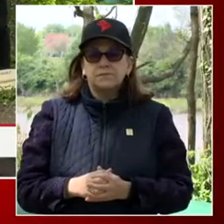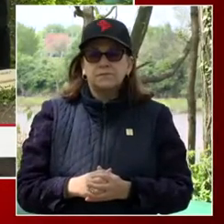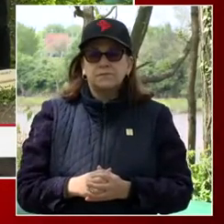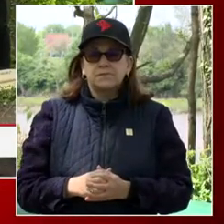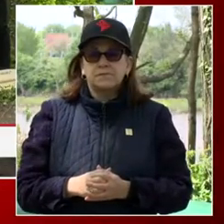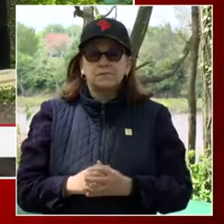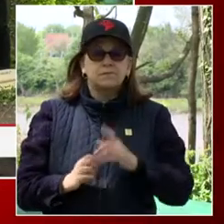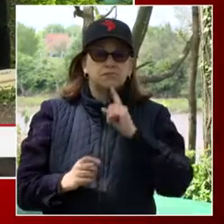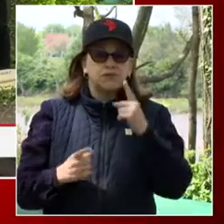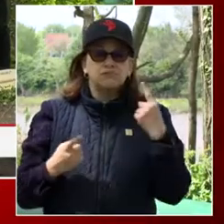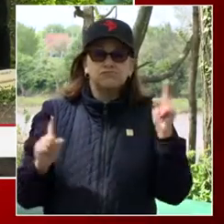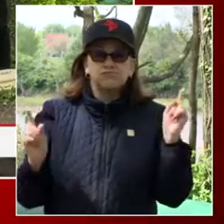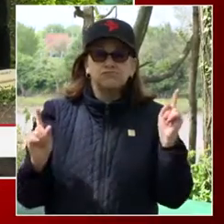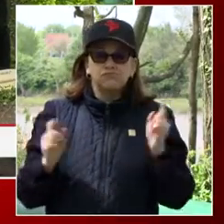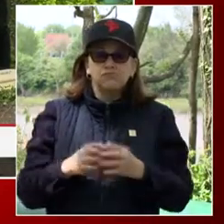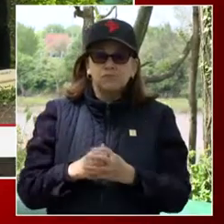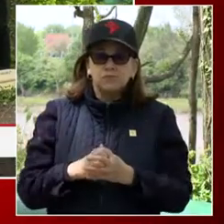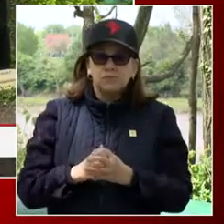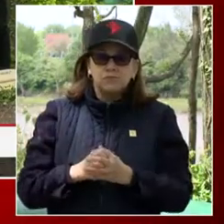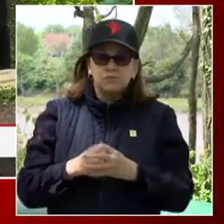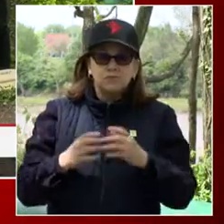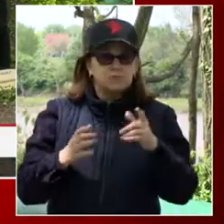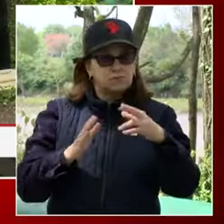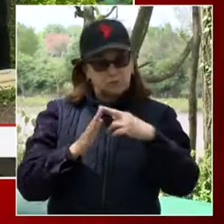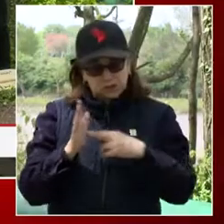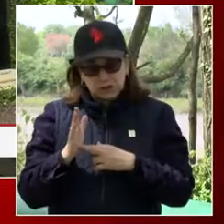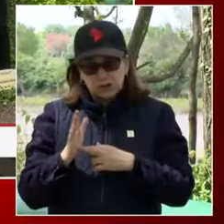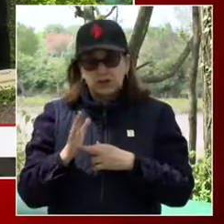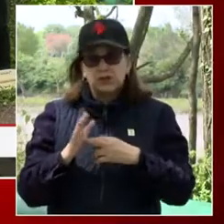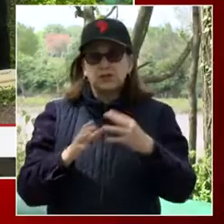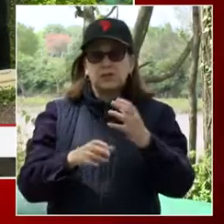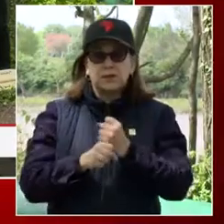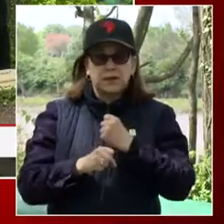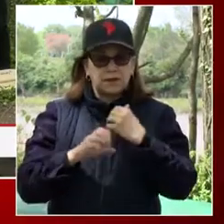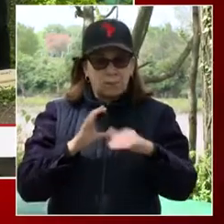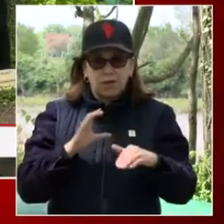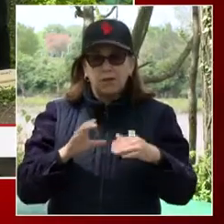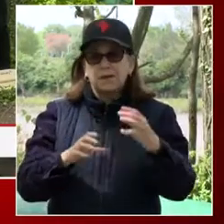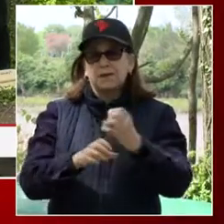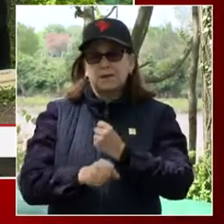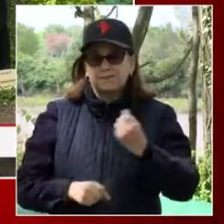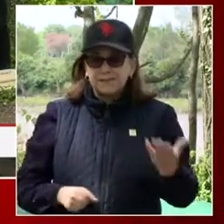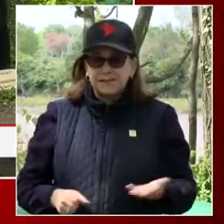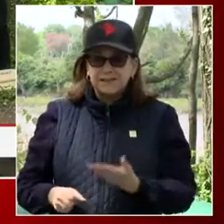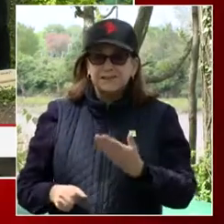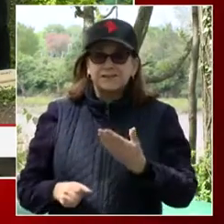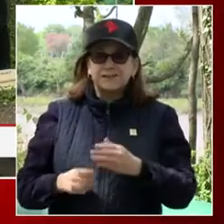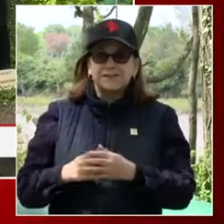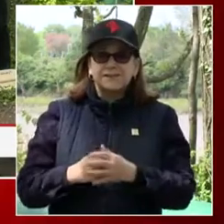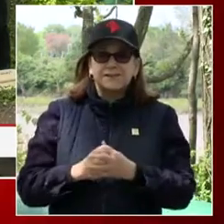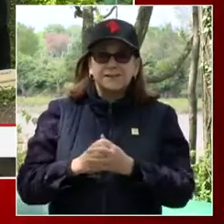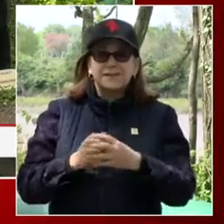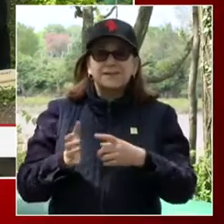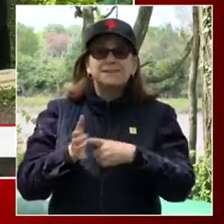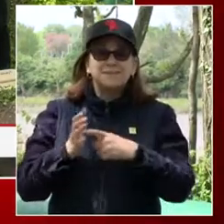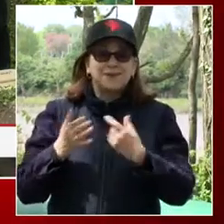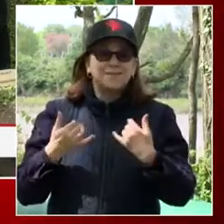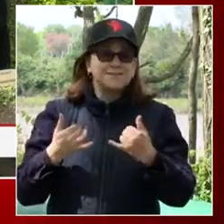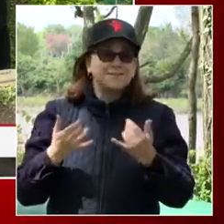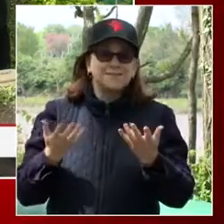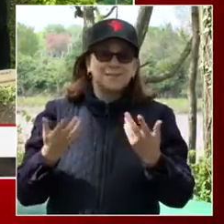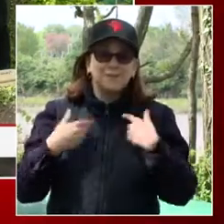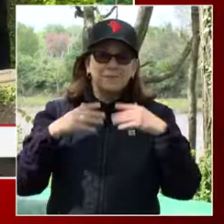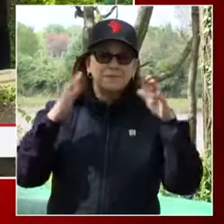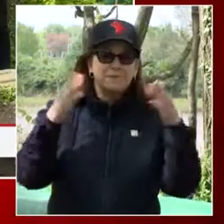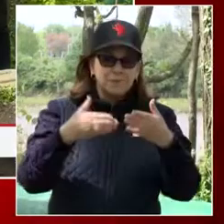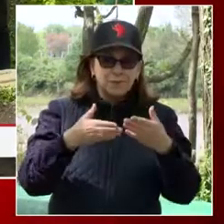for everybody who's registered in it. Now, you raise another point about demand. So we still have to be focused on the people